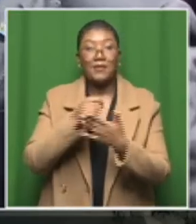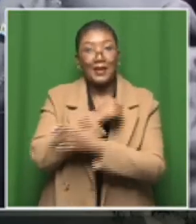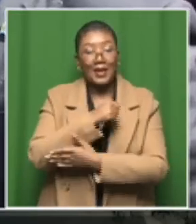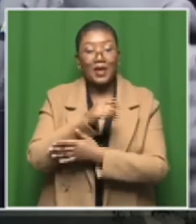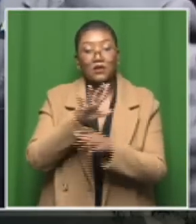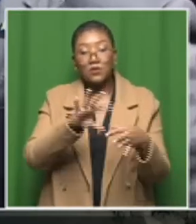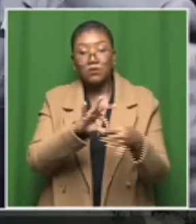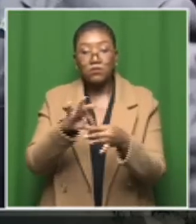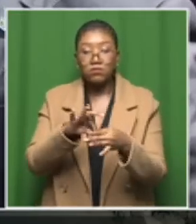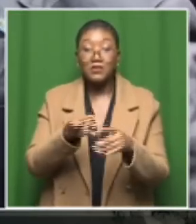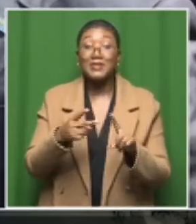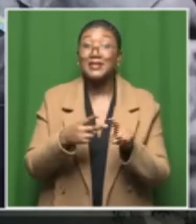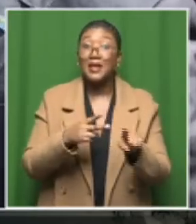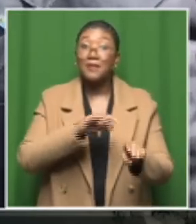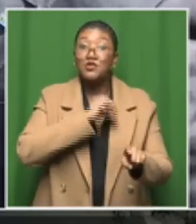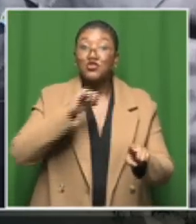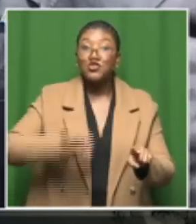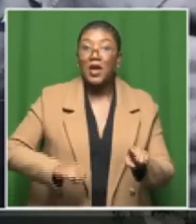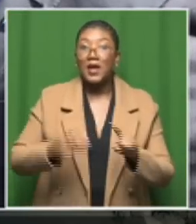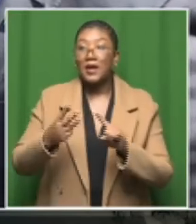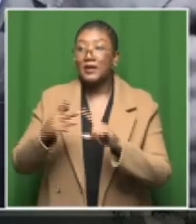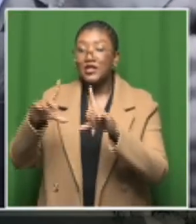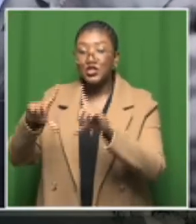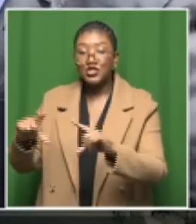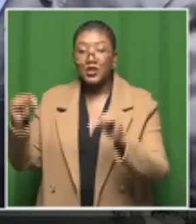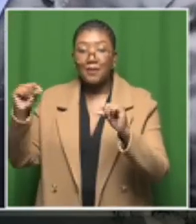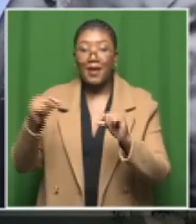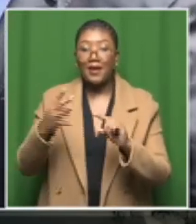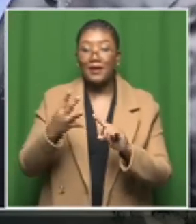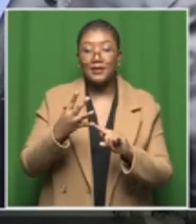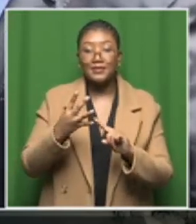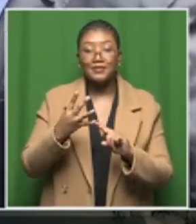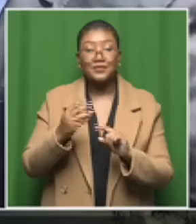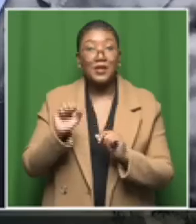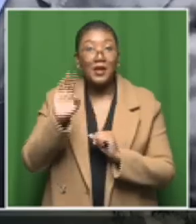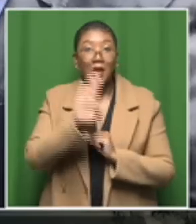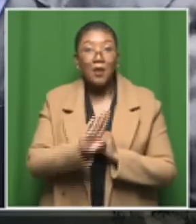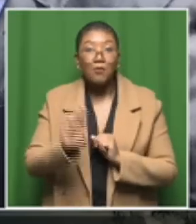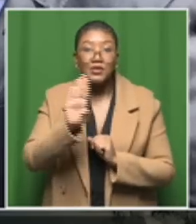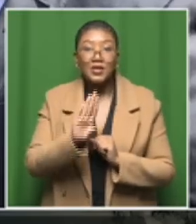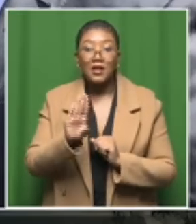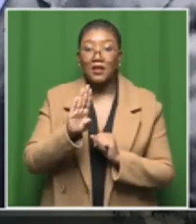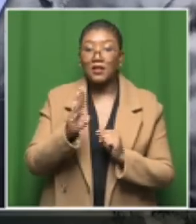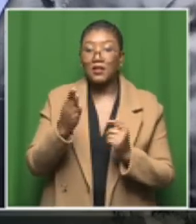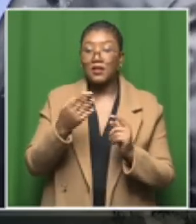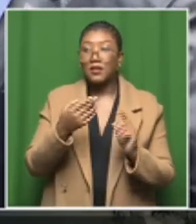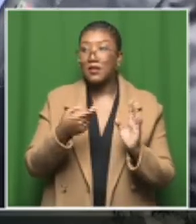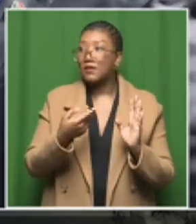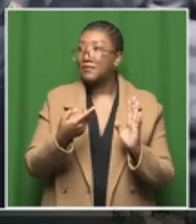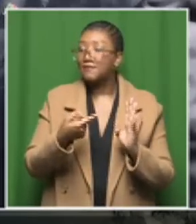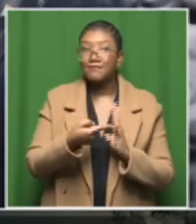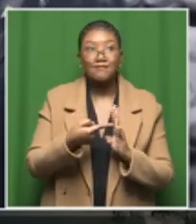Union, with China, with Japan, with Brazil, with other major trading economies. And most importantly, we must also